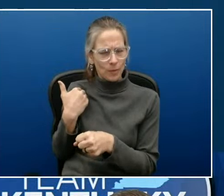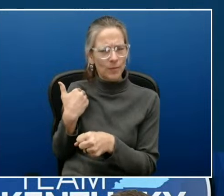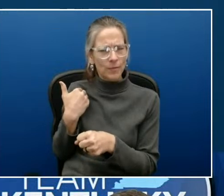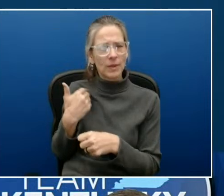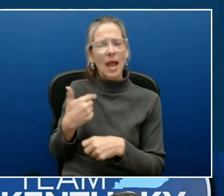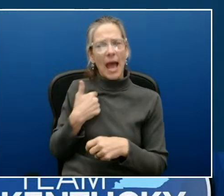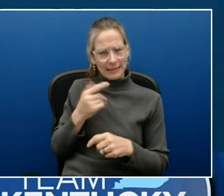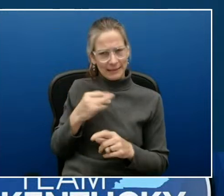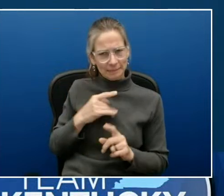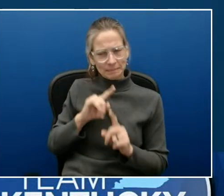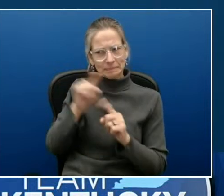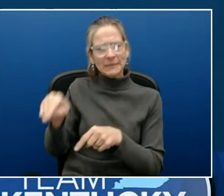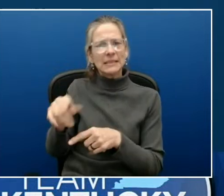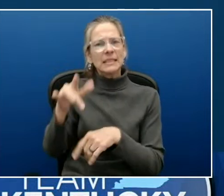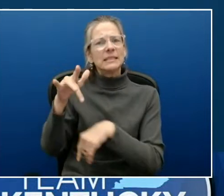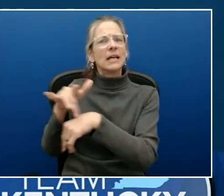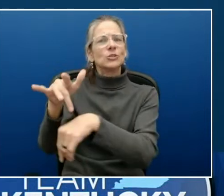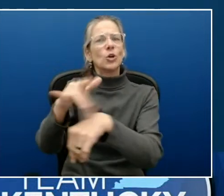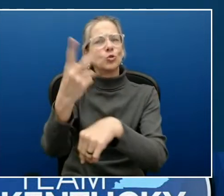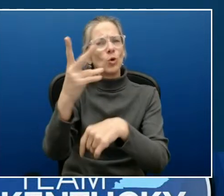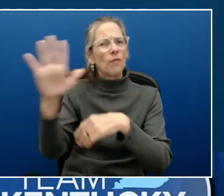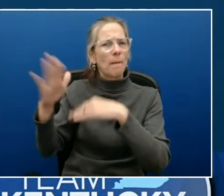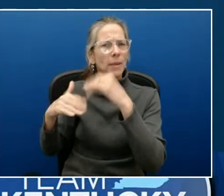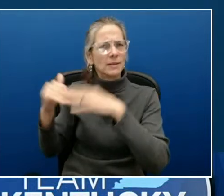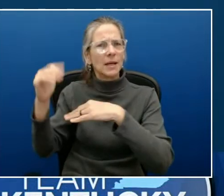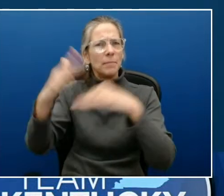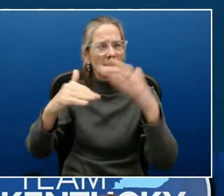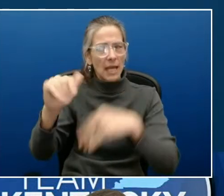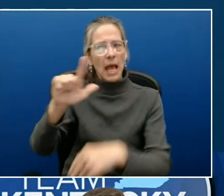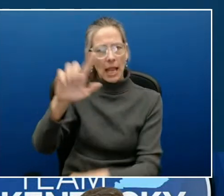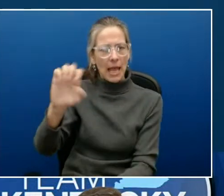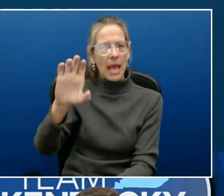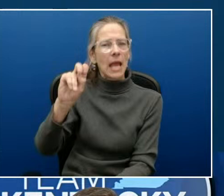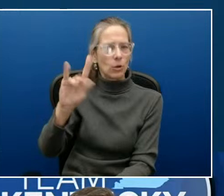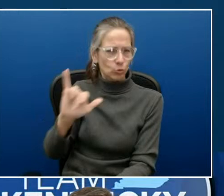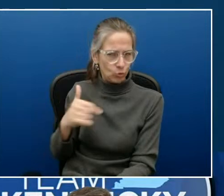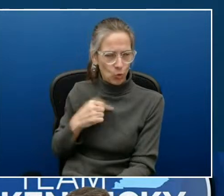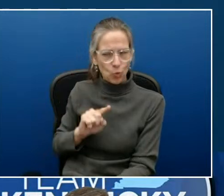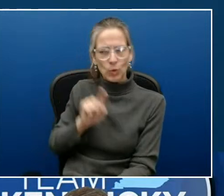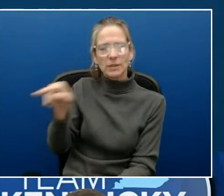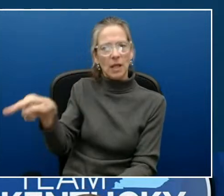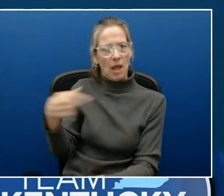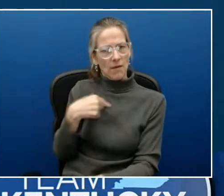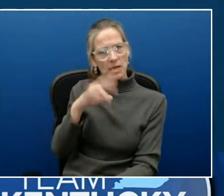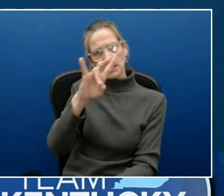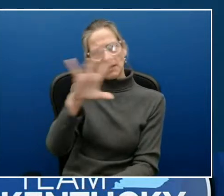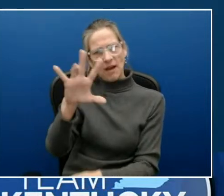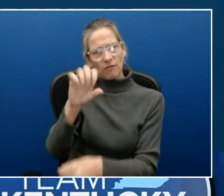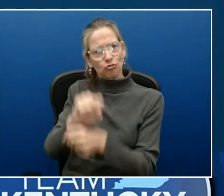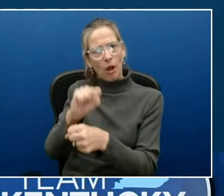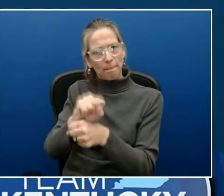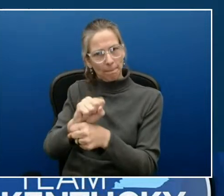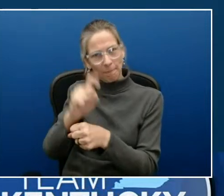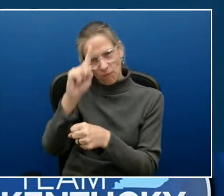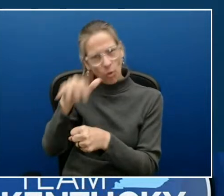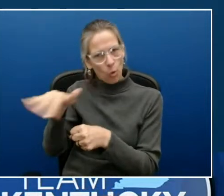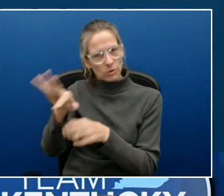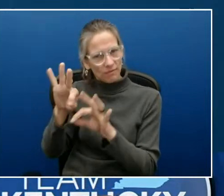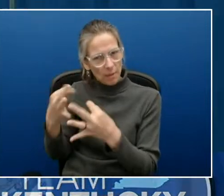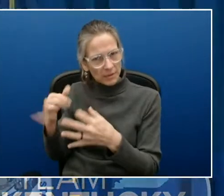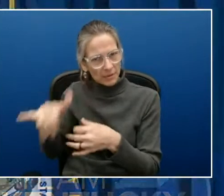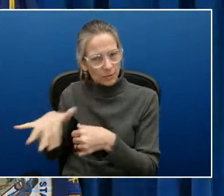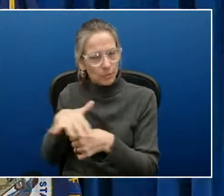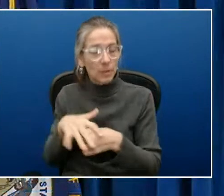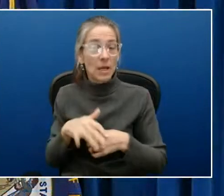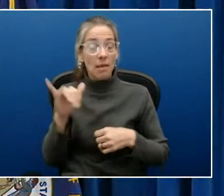visit 2 of their facilities, including the Lee County one, that created 75 jobs for families in that community. The